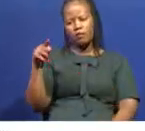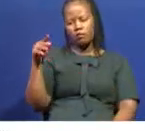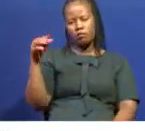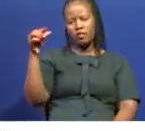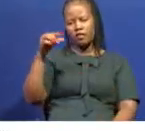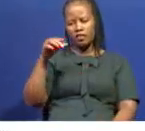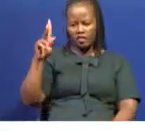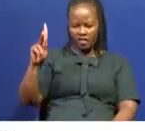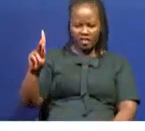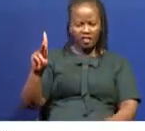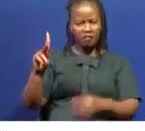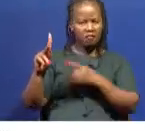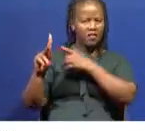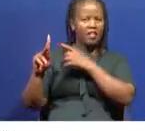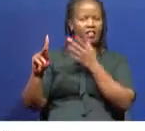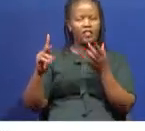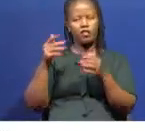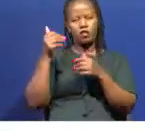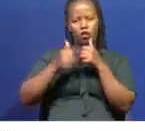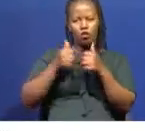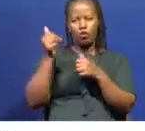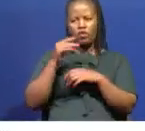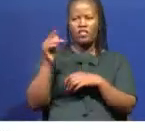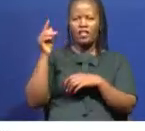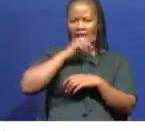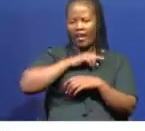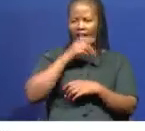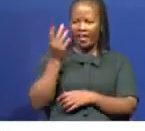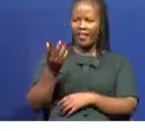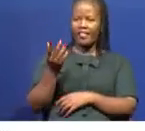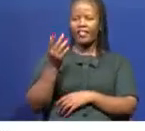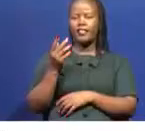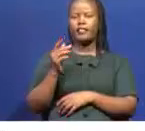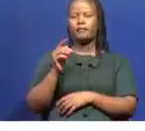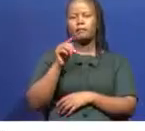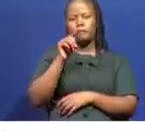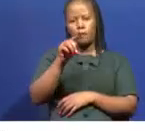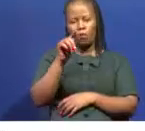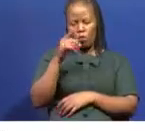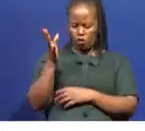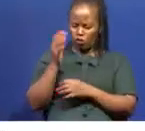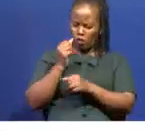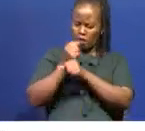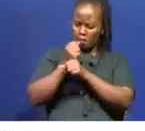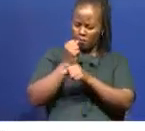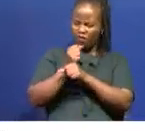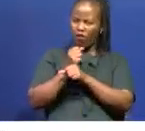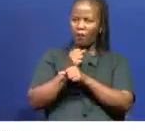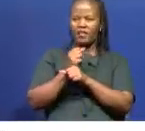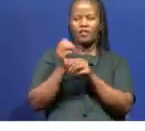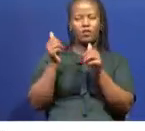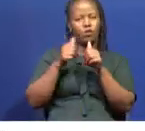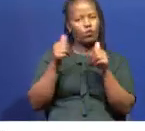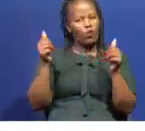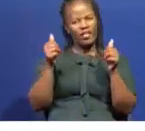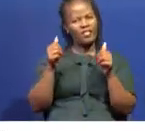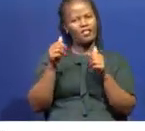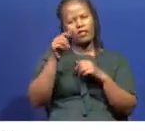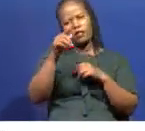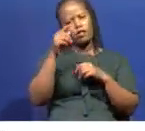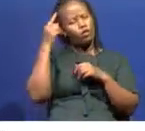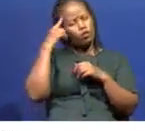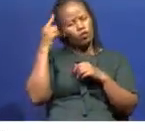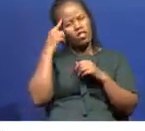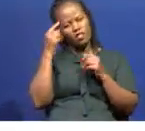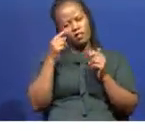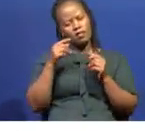The first one, of course, just ended at Vet Lab. Yes. Your performance right there, what would you say about it? Did it